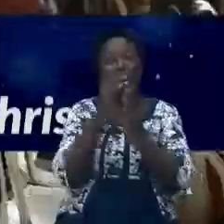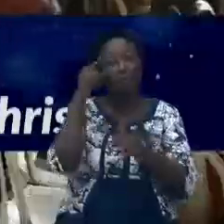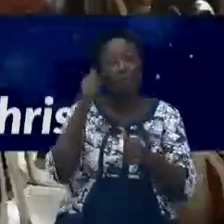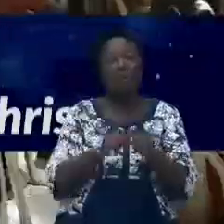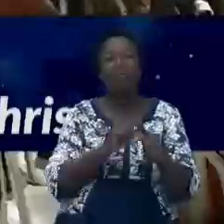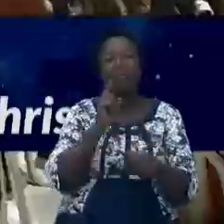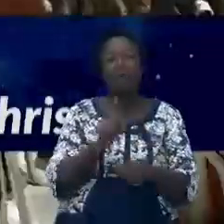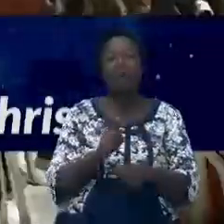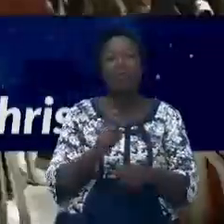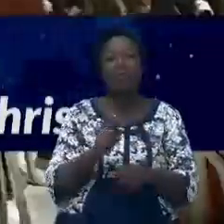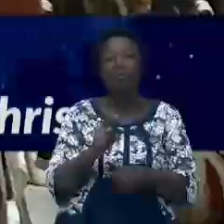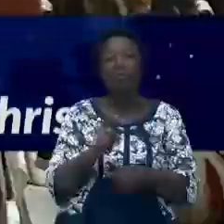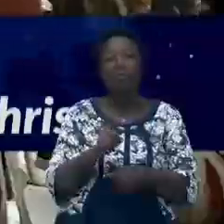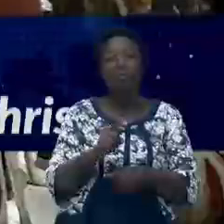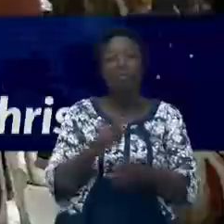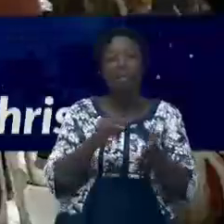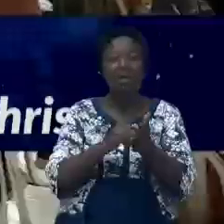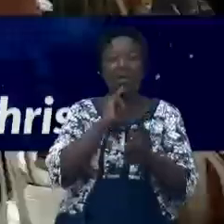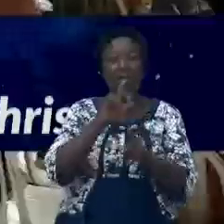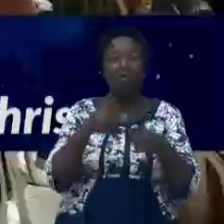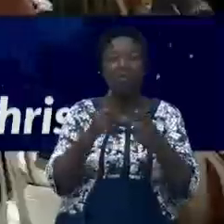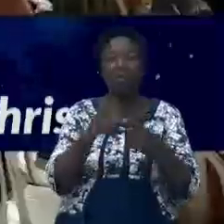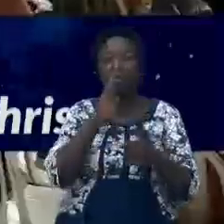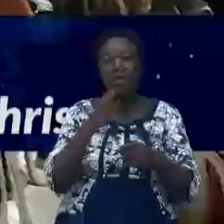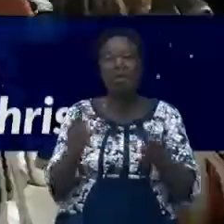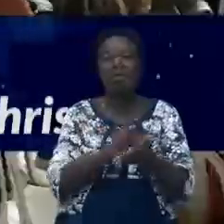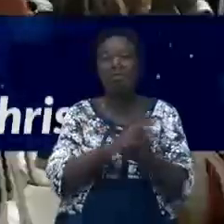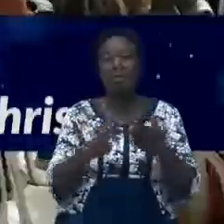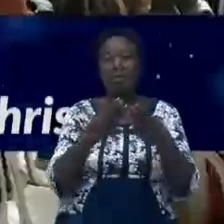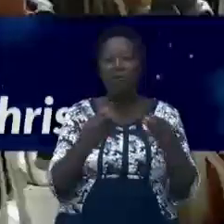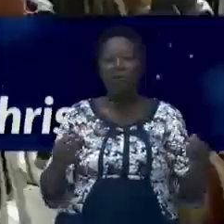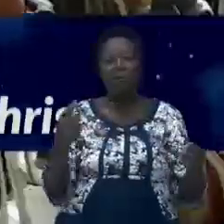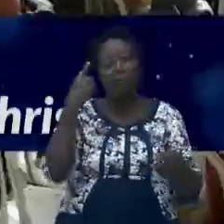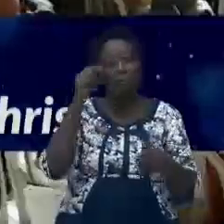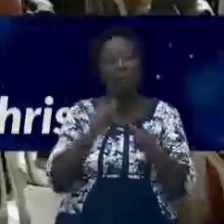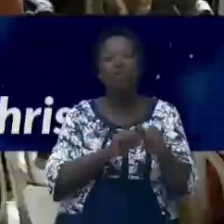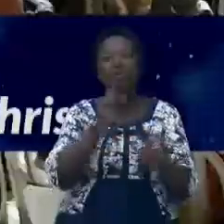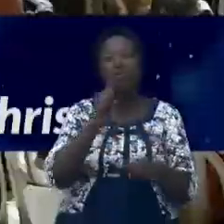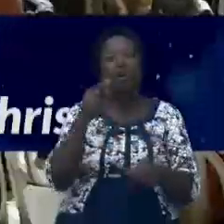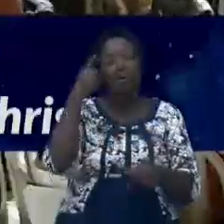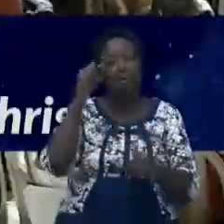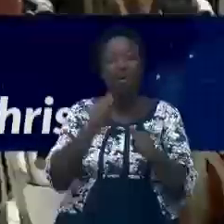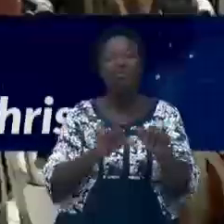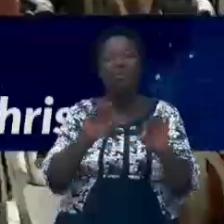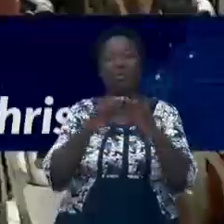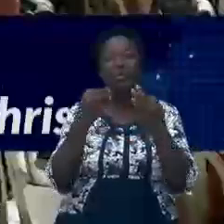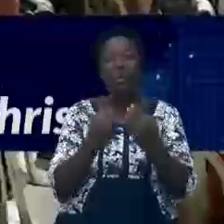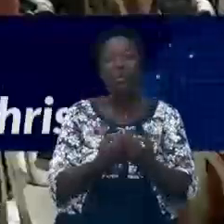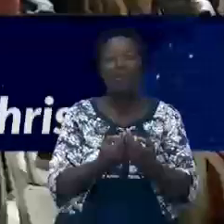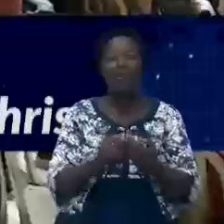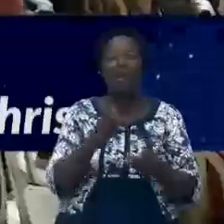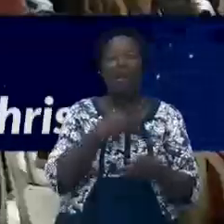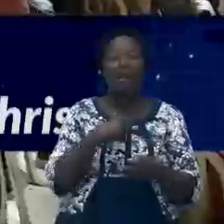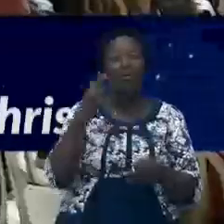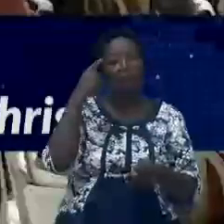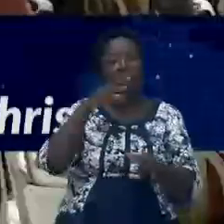shortly to pray for everyone. It's going to be divine solution for